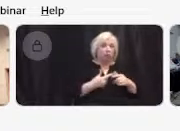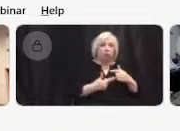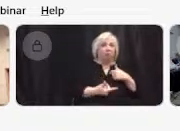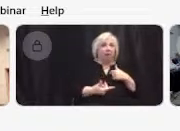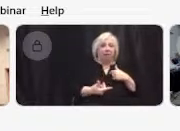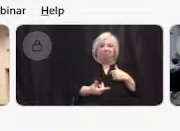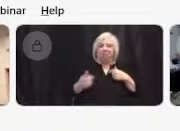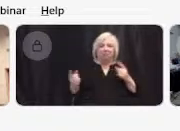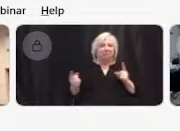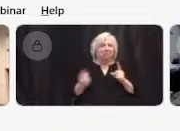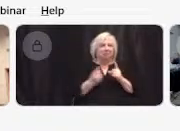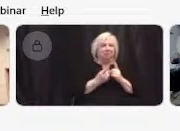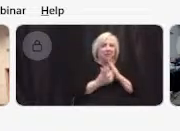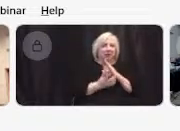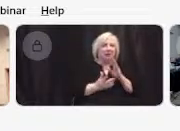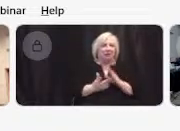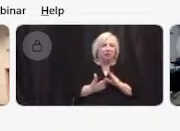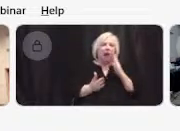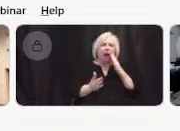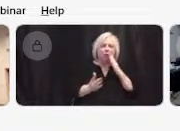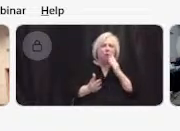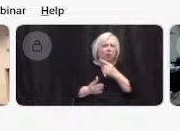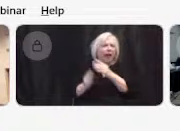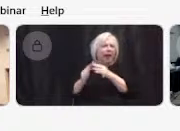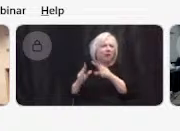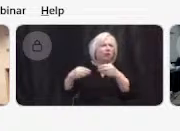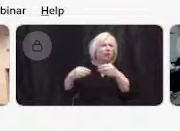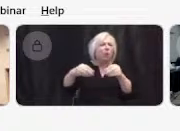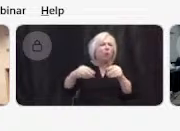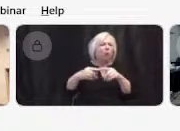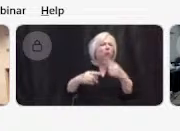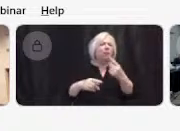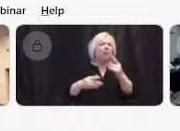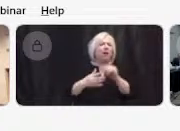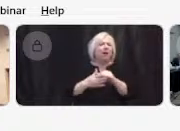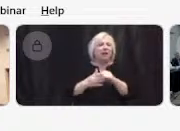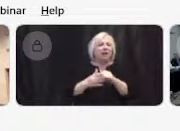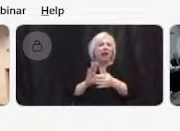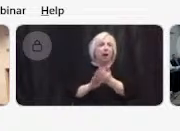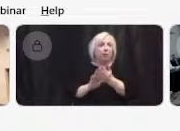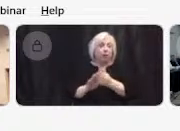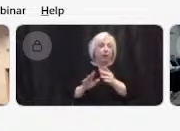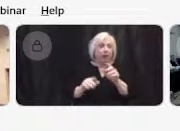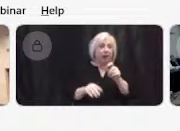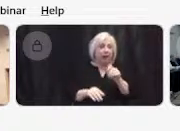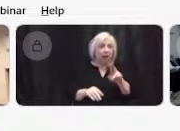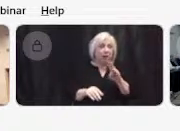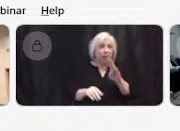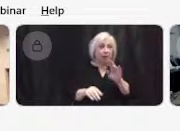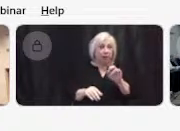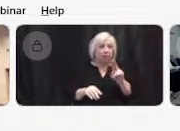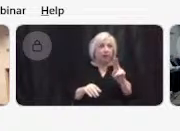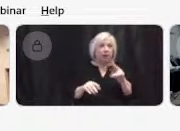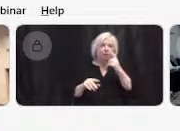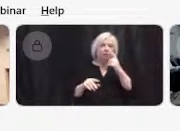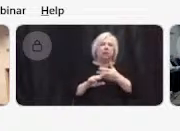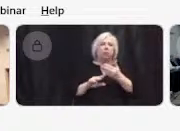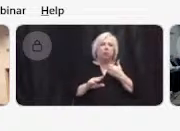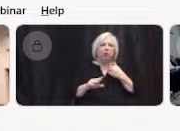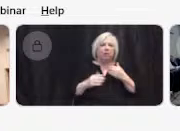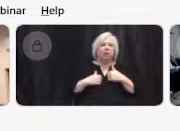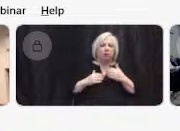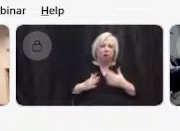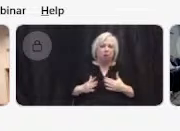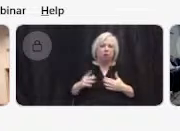it's like I knew the house was sold to someone that was doing it as an Airbnb because the previous owner was, on the day